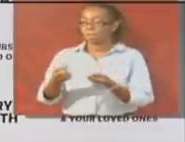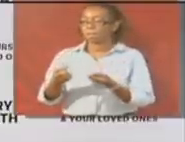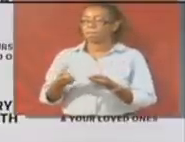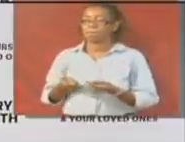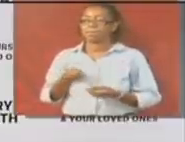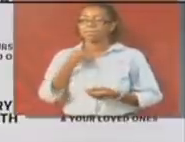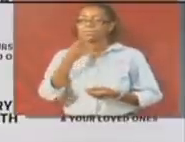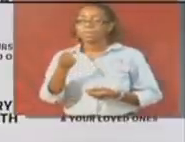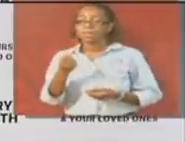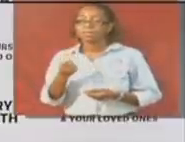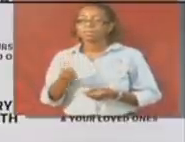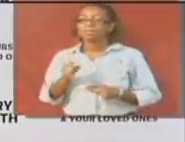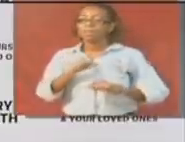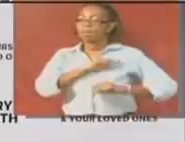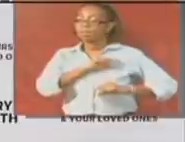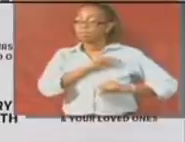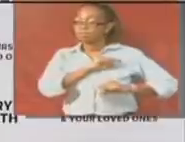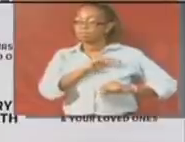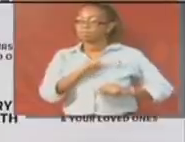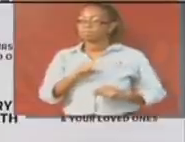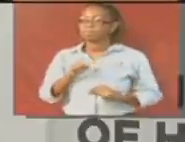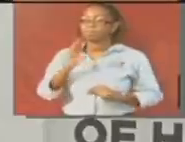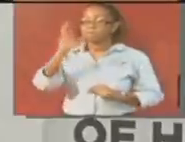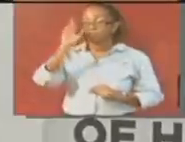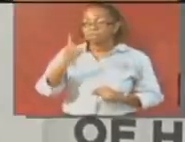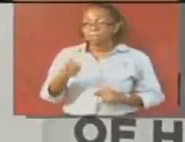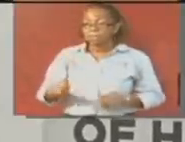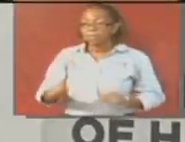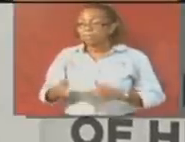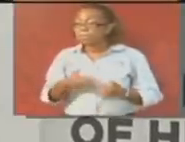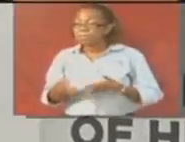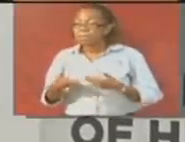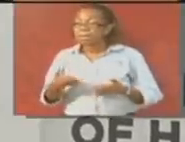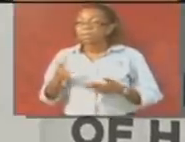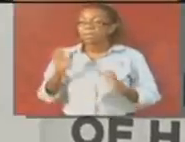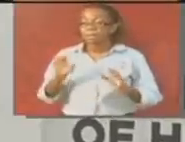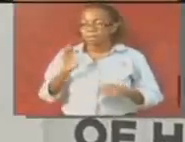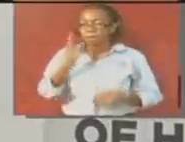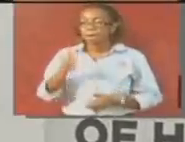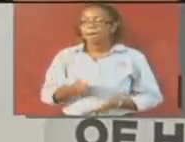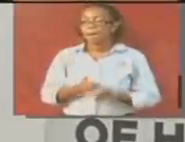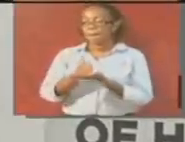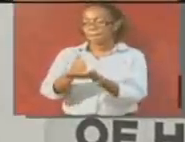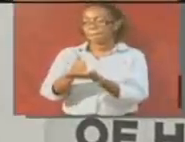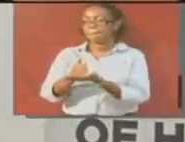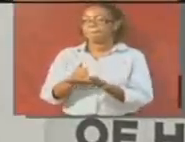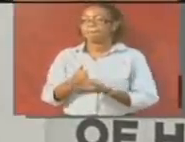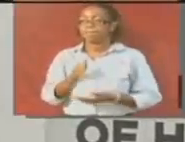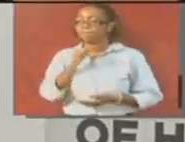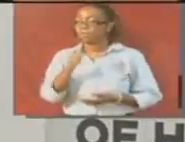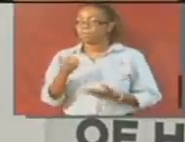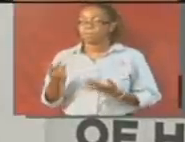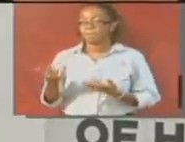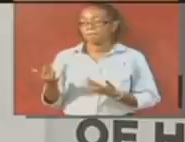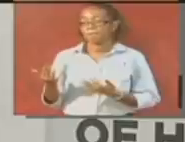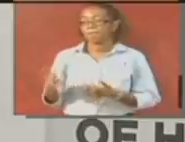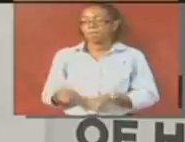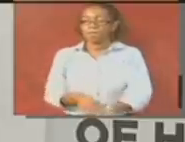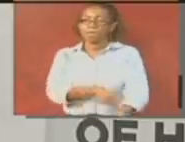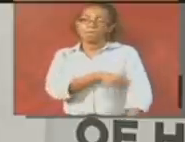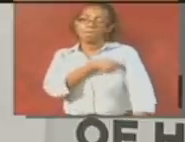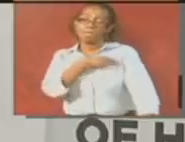would notify the staff inside. They would make arrangement to facilitate those persons without allowing them to wait long